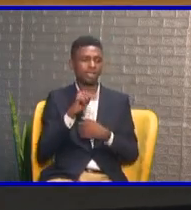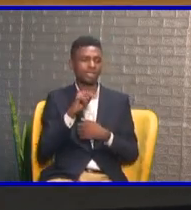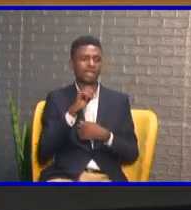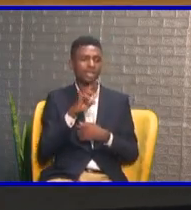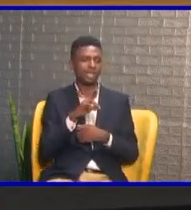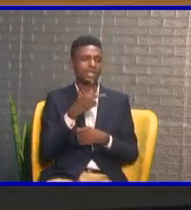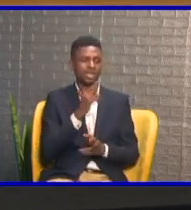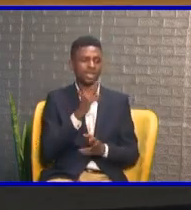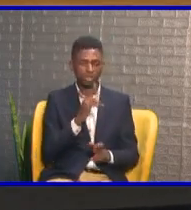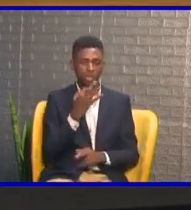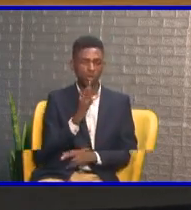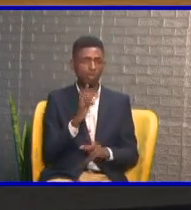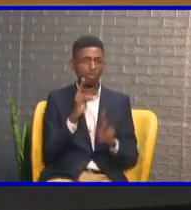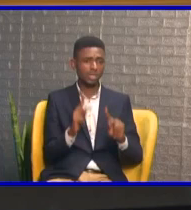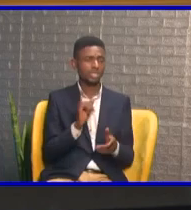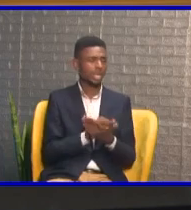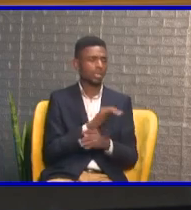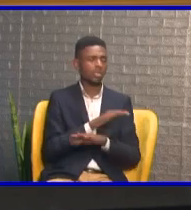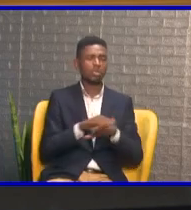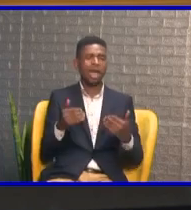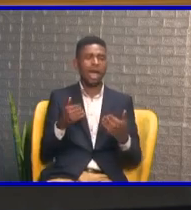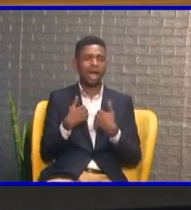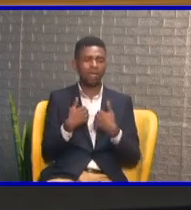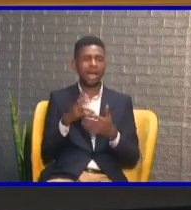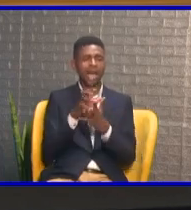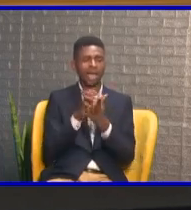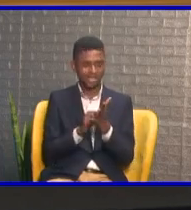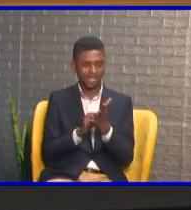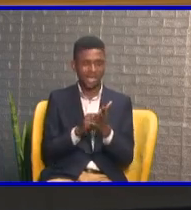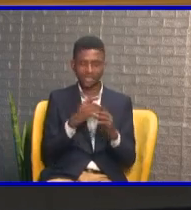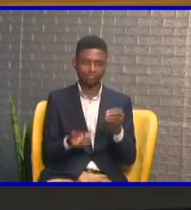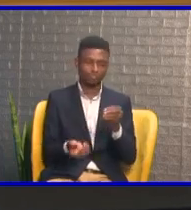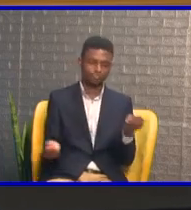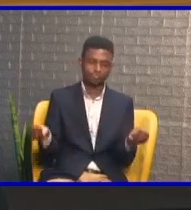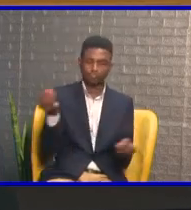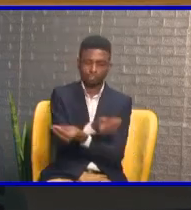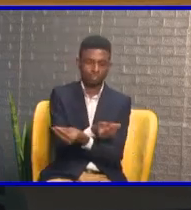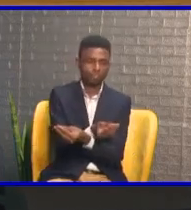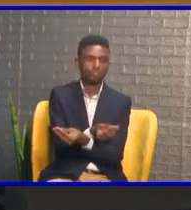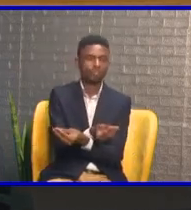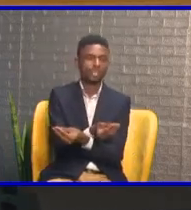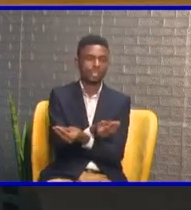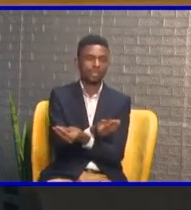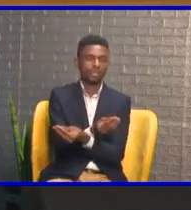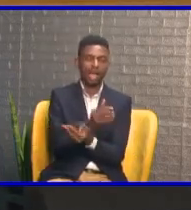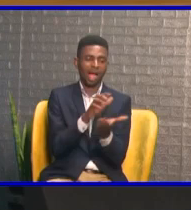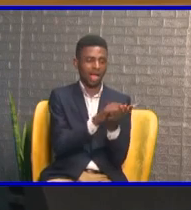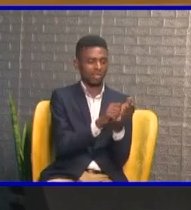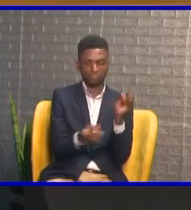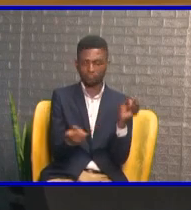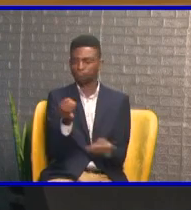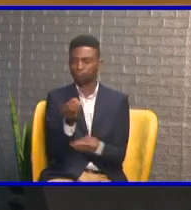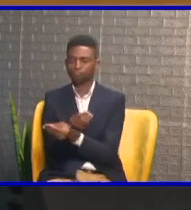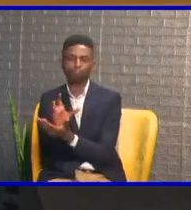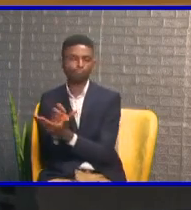cancer. And gave the man who had cancer the result of the man who didn't have cancer. True story. Now, the